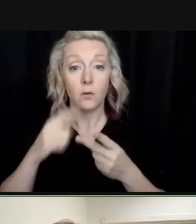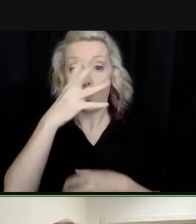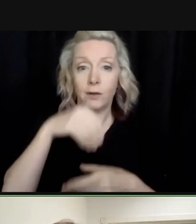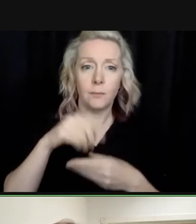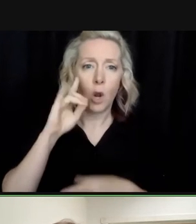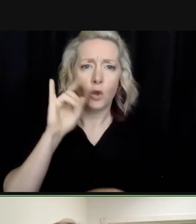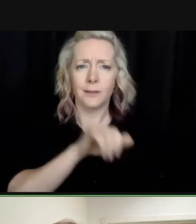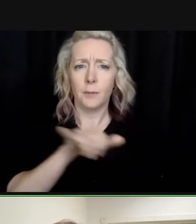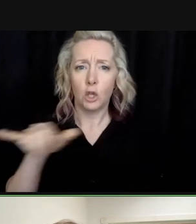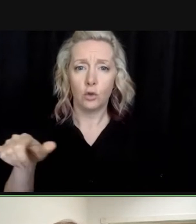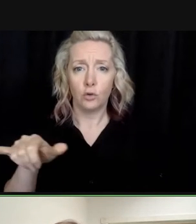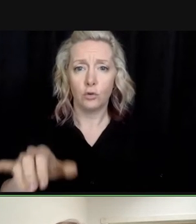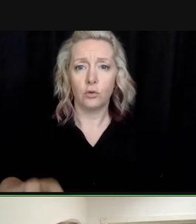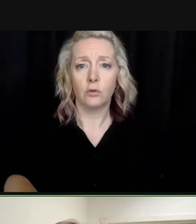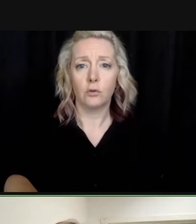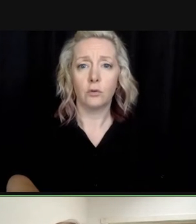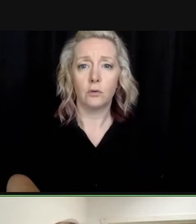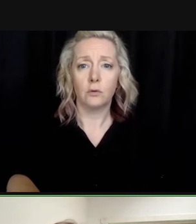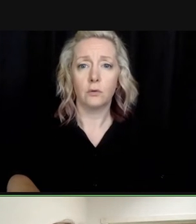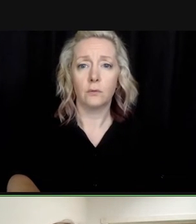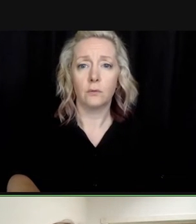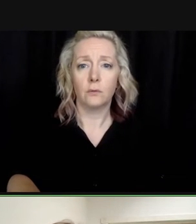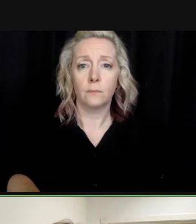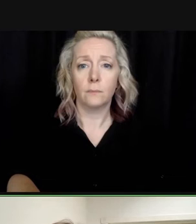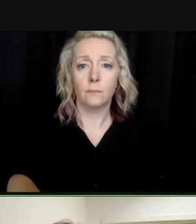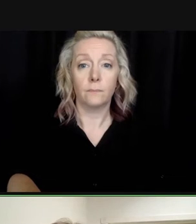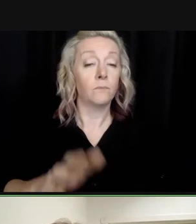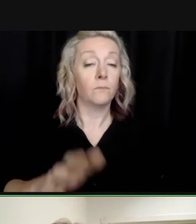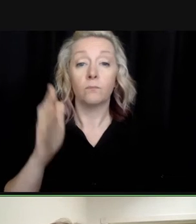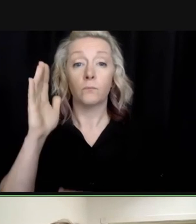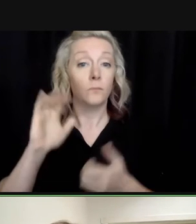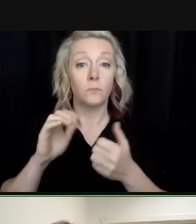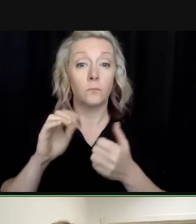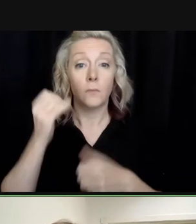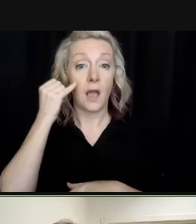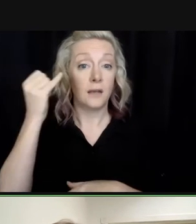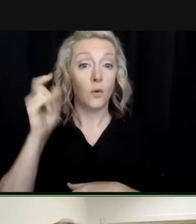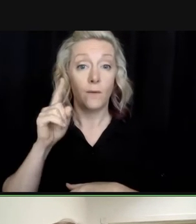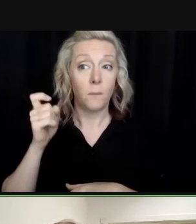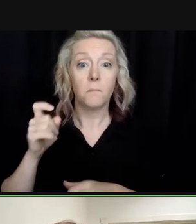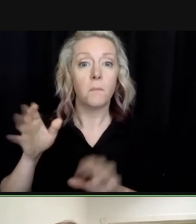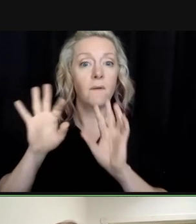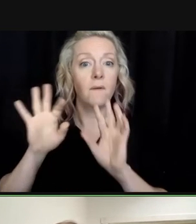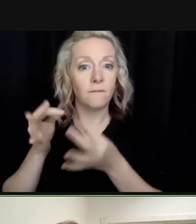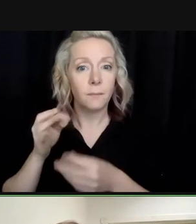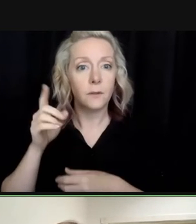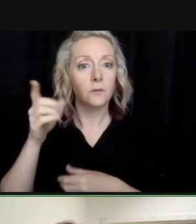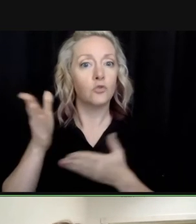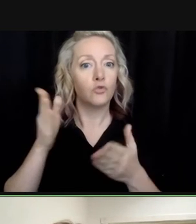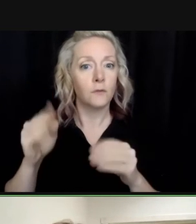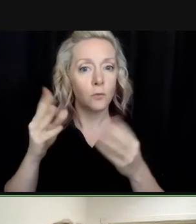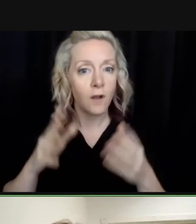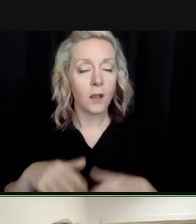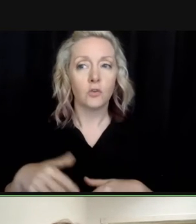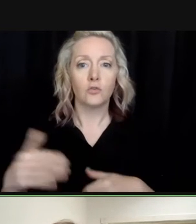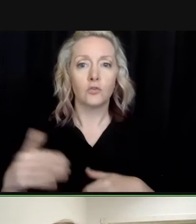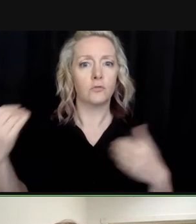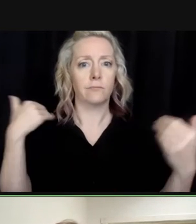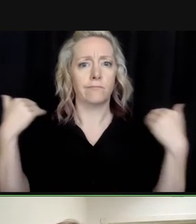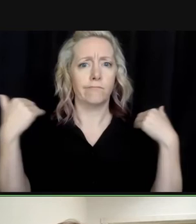And that came up because we were getting more and more inquiries from families and from service providers or reading